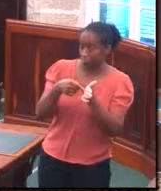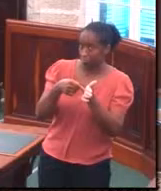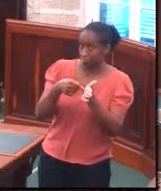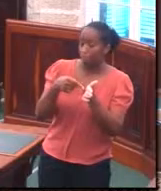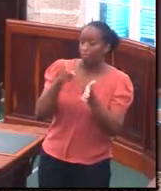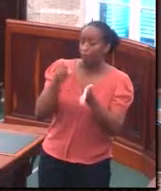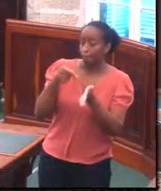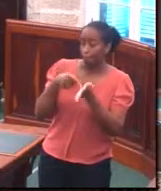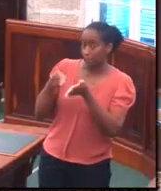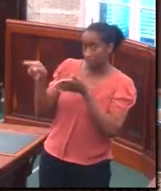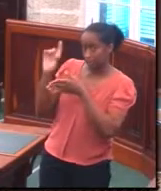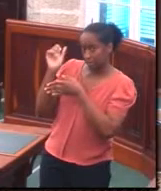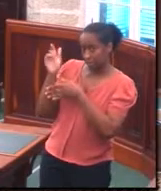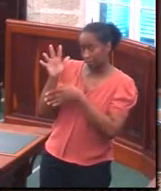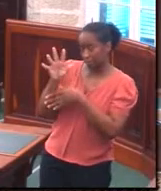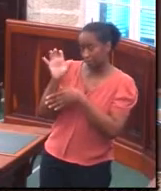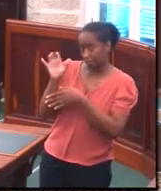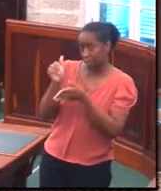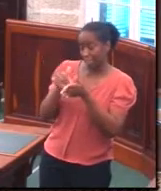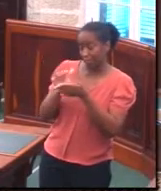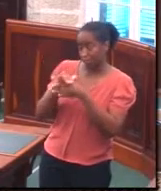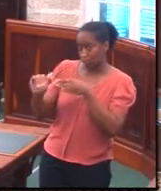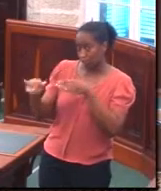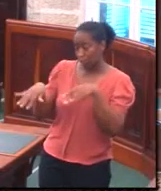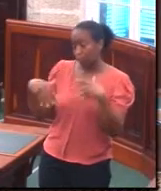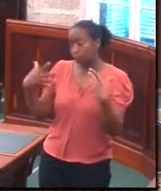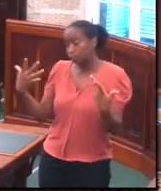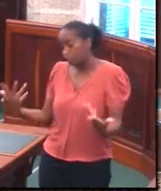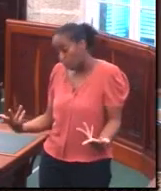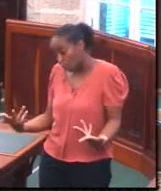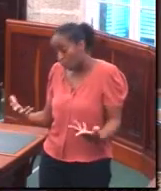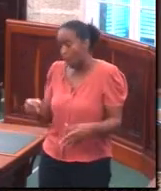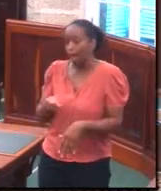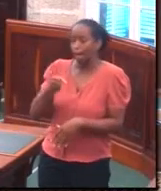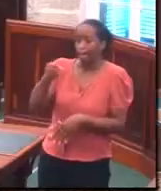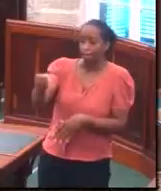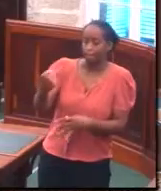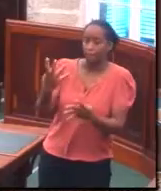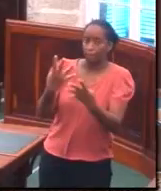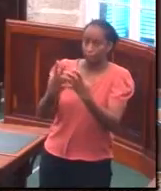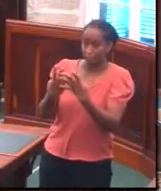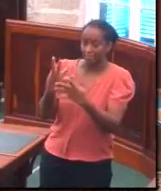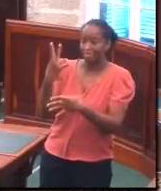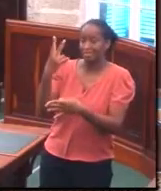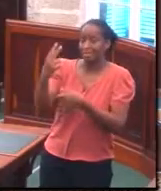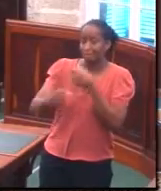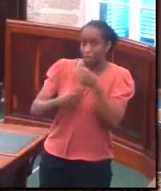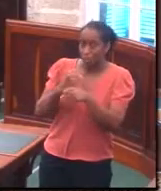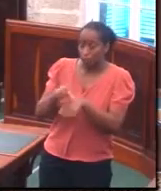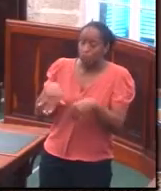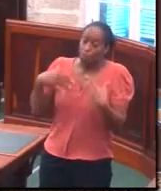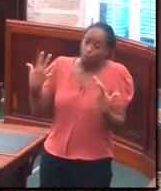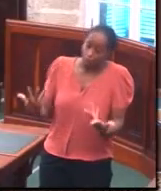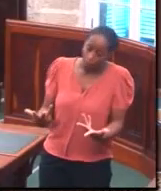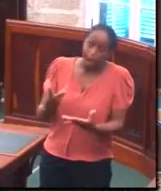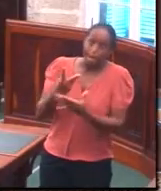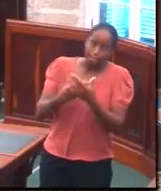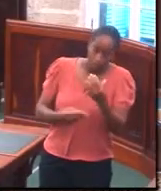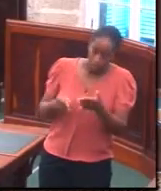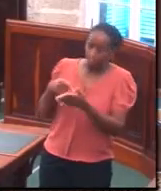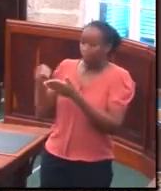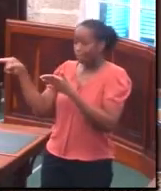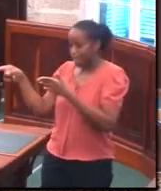forth. So that contextualizes what this is about. It is